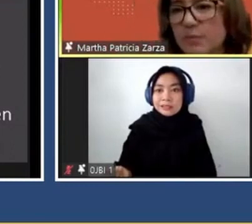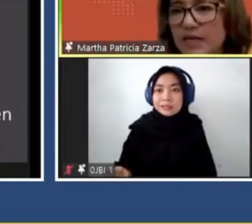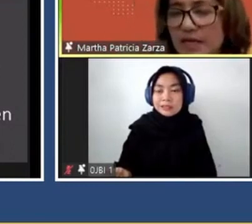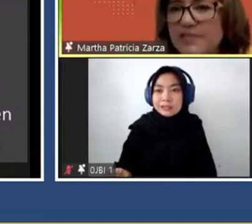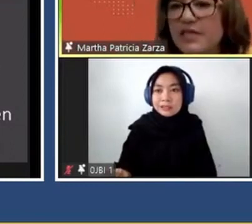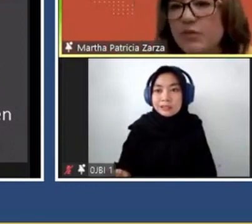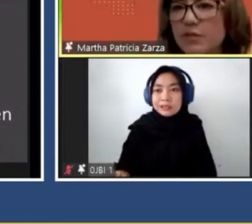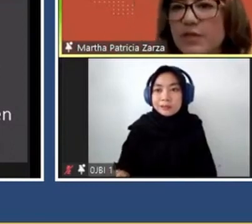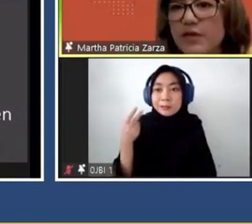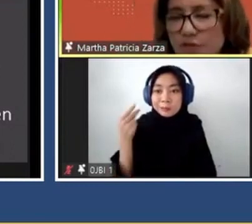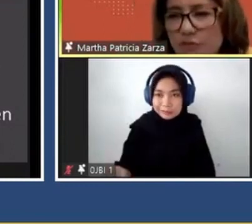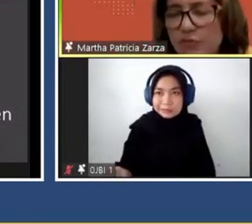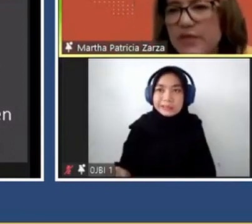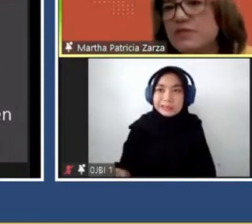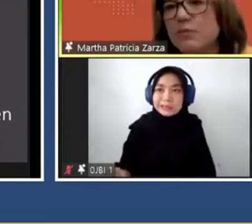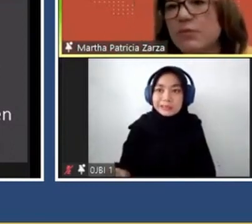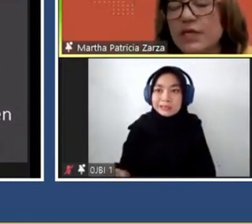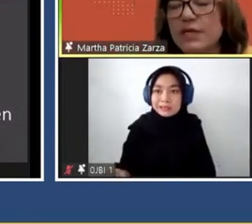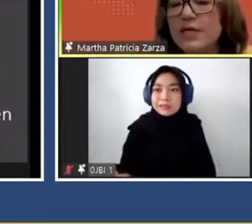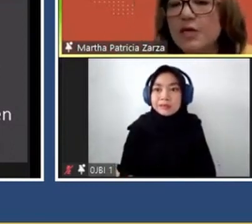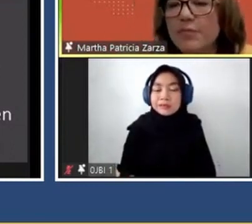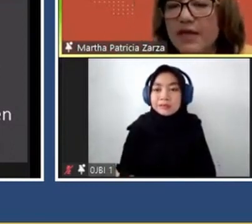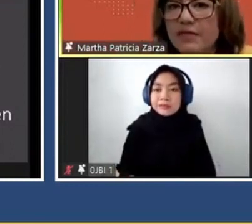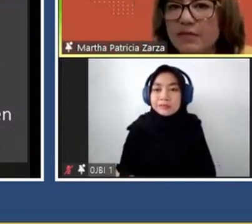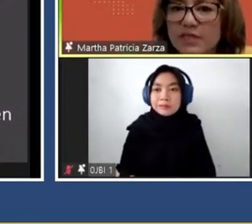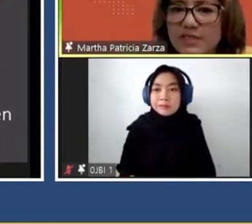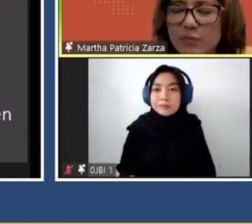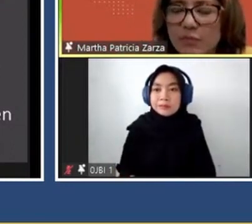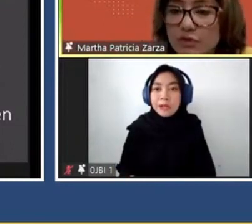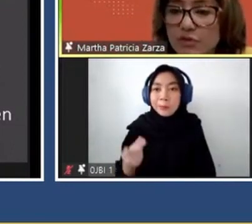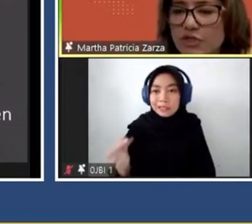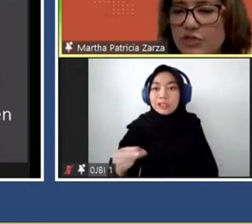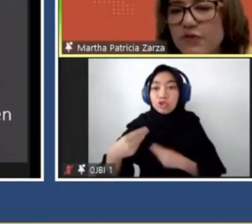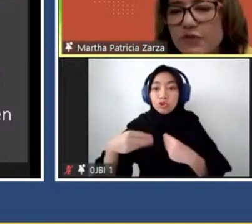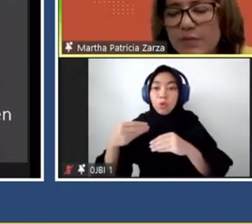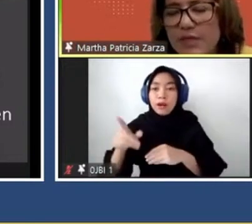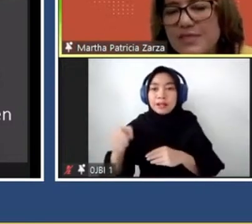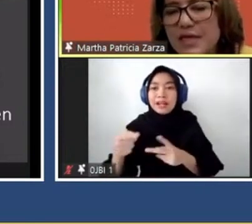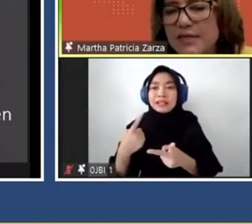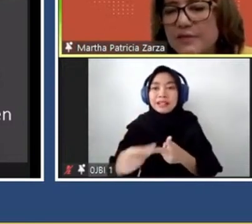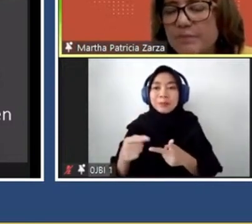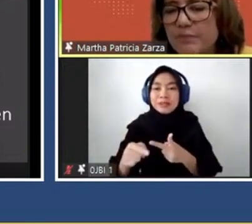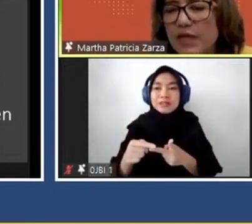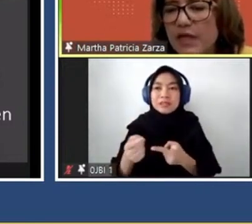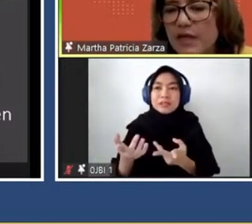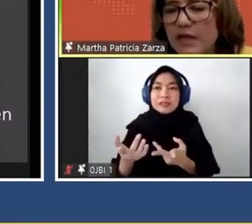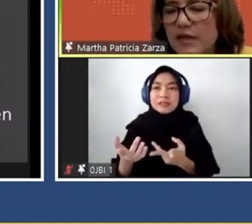from somebody else. That will imply also to pay some money. But what is the worst condition for them is